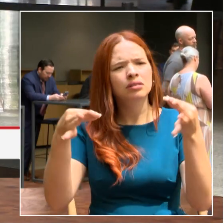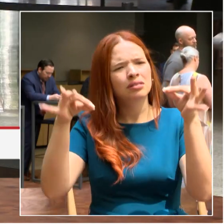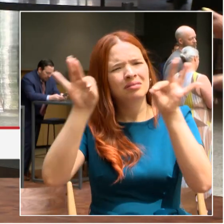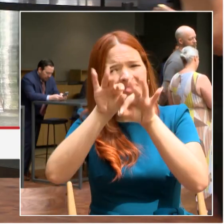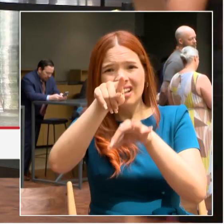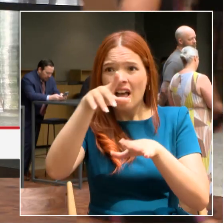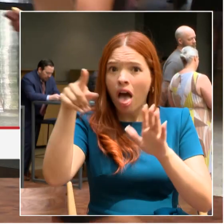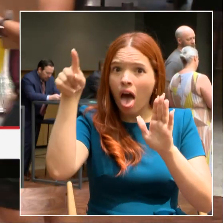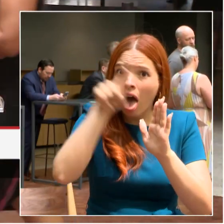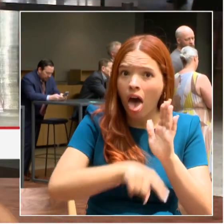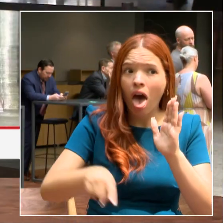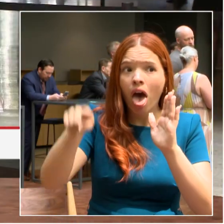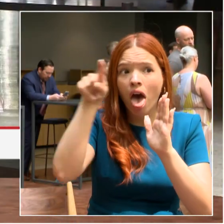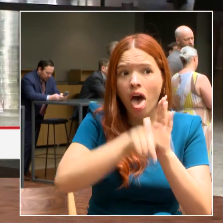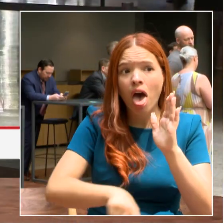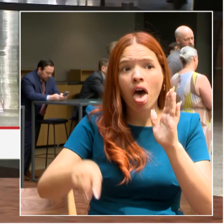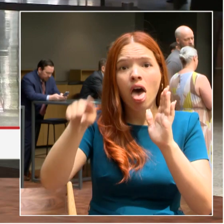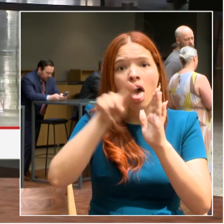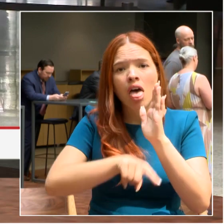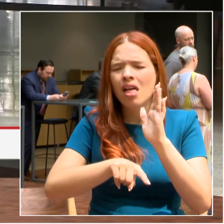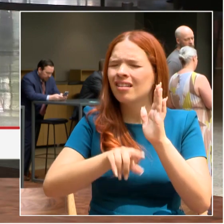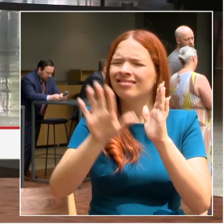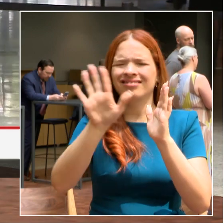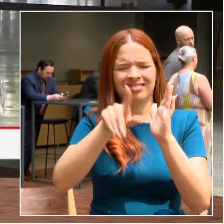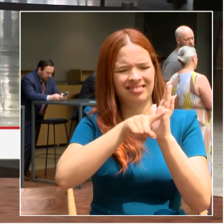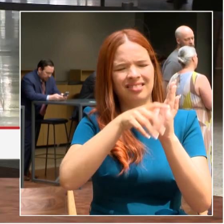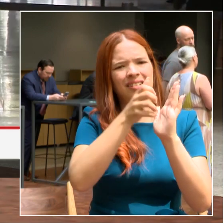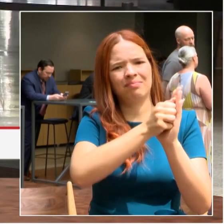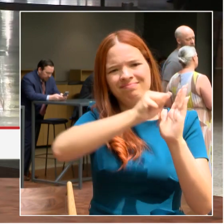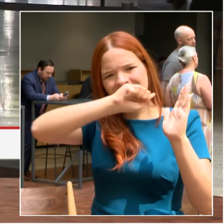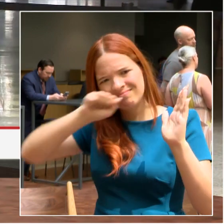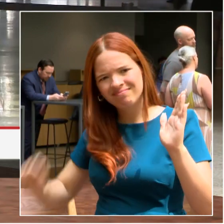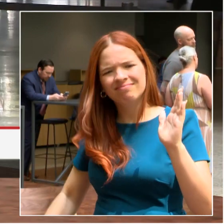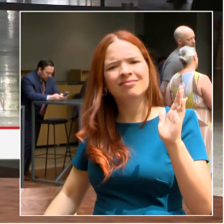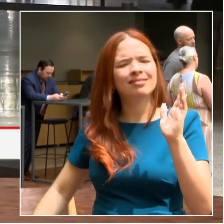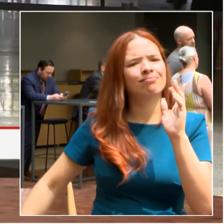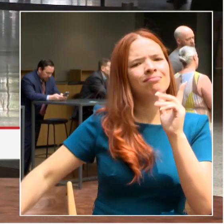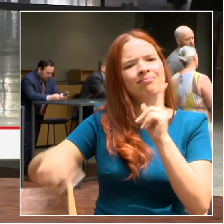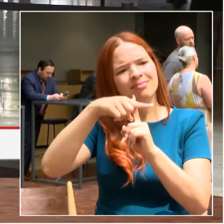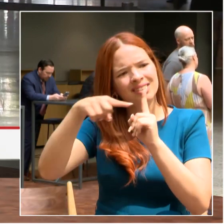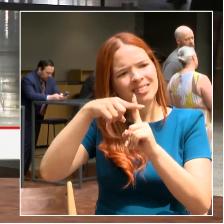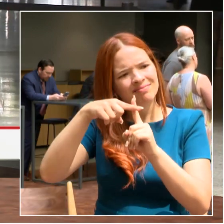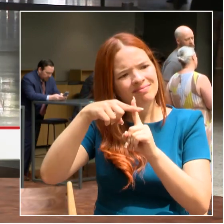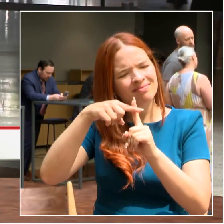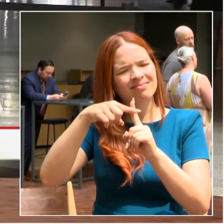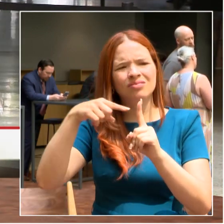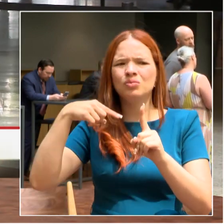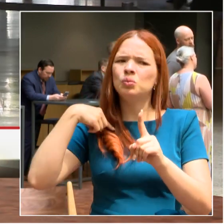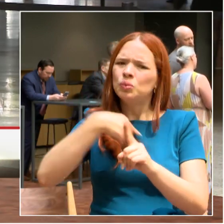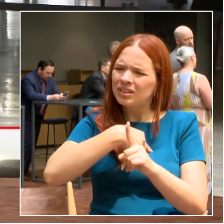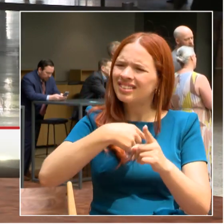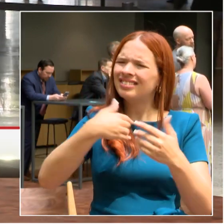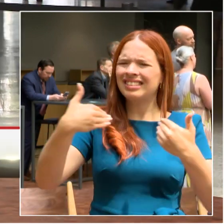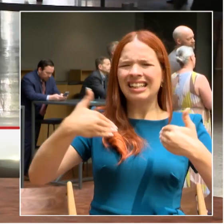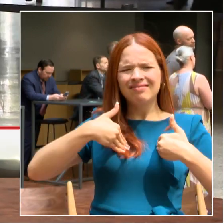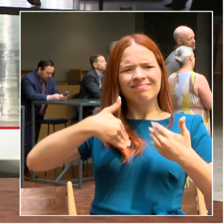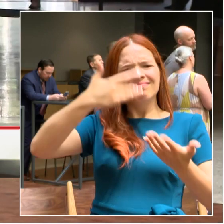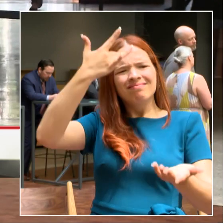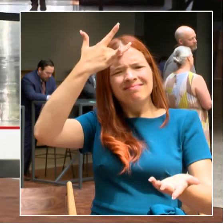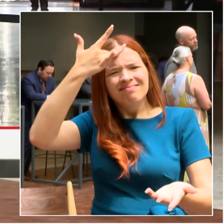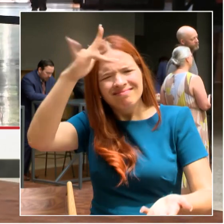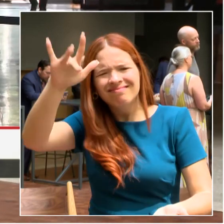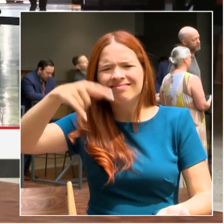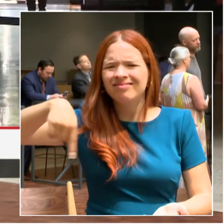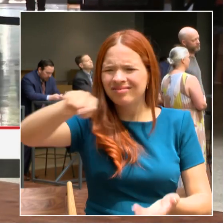really smart people out there giving a lot of oxygen to the death and the decline of the downtown. And we are out there every day in